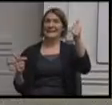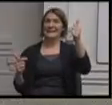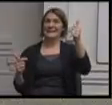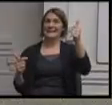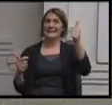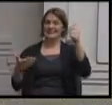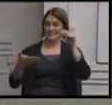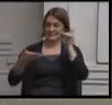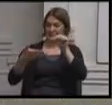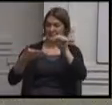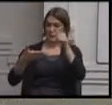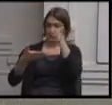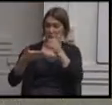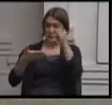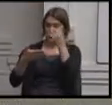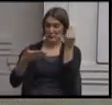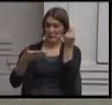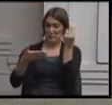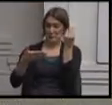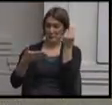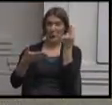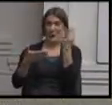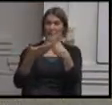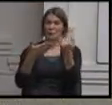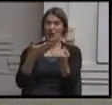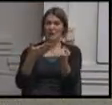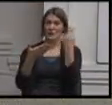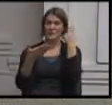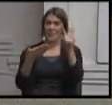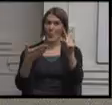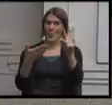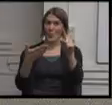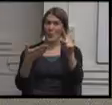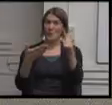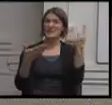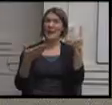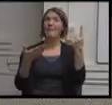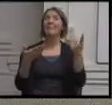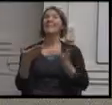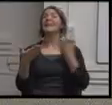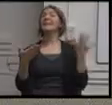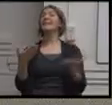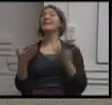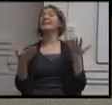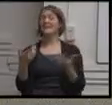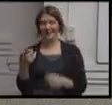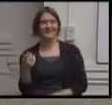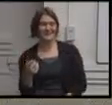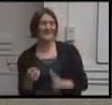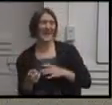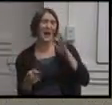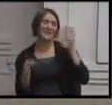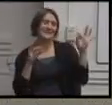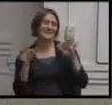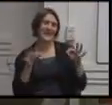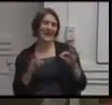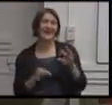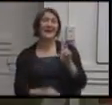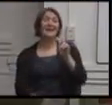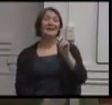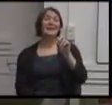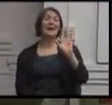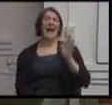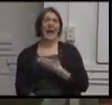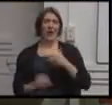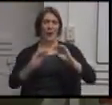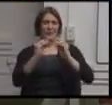line item, which is for some hire that is yet to happen, I expect. Yes. The Downtown